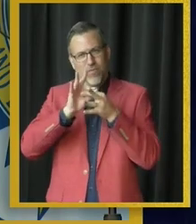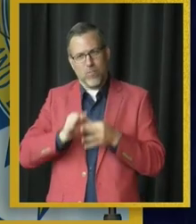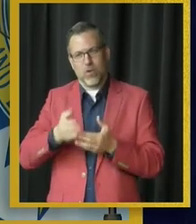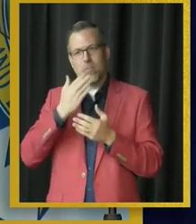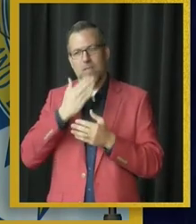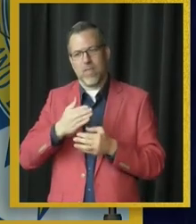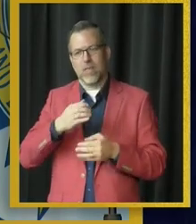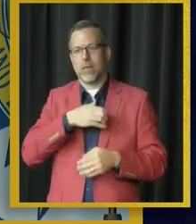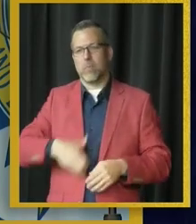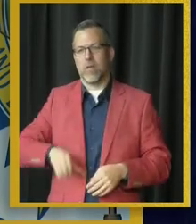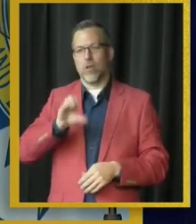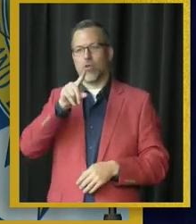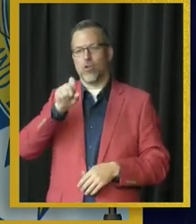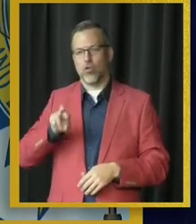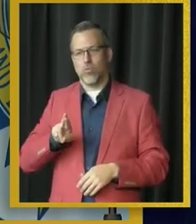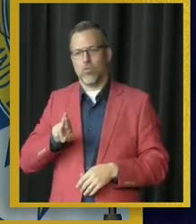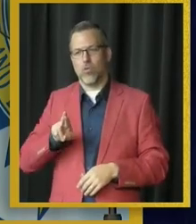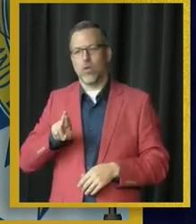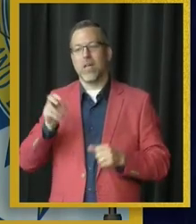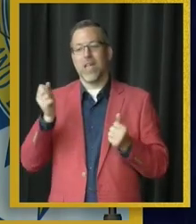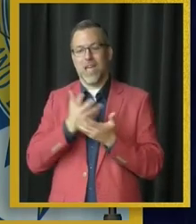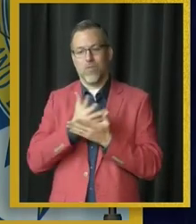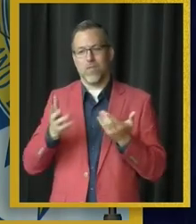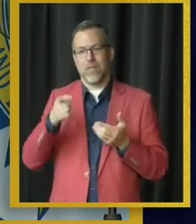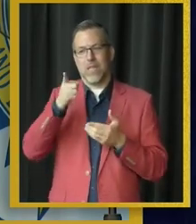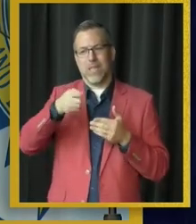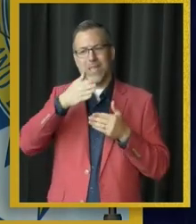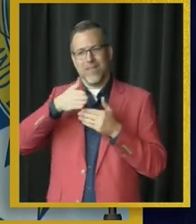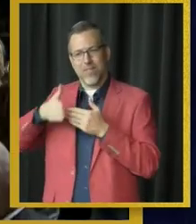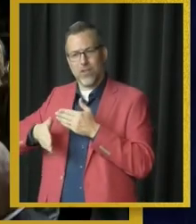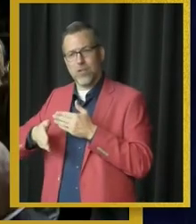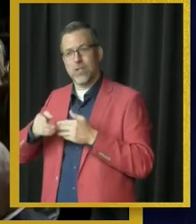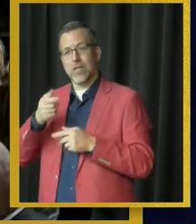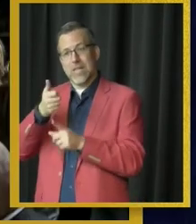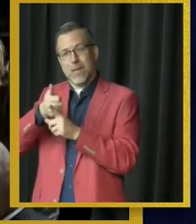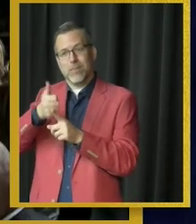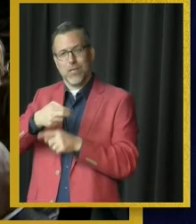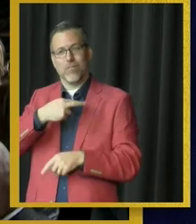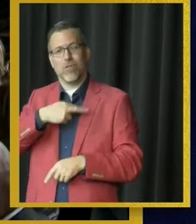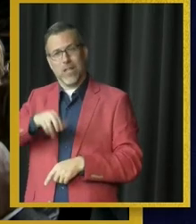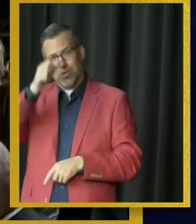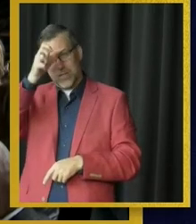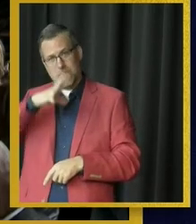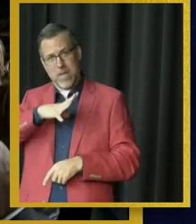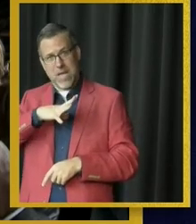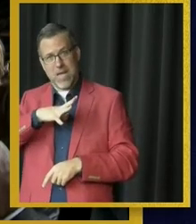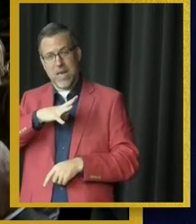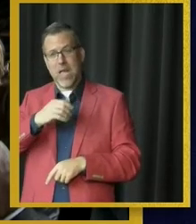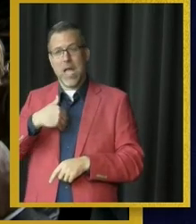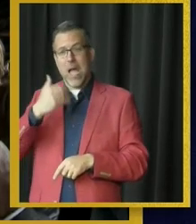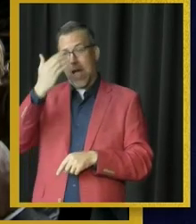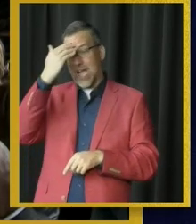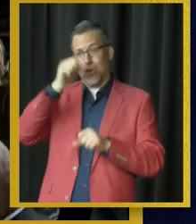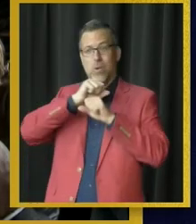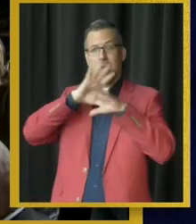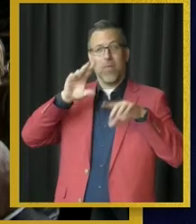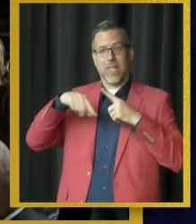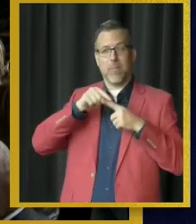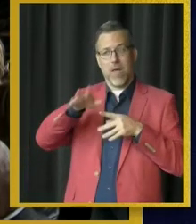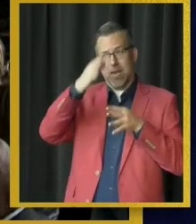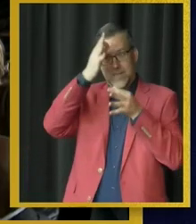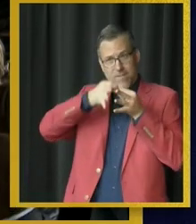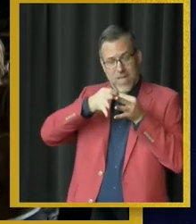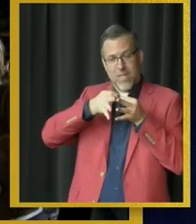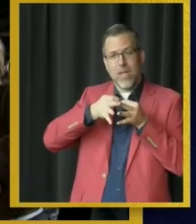service and for all that he really has accomplished. For me, he is a religious man. I know nothing about his faith background, but based